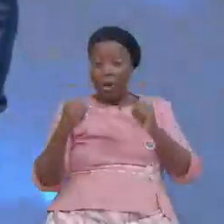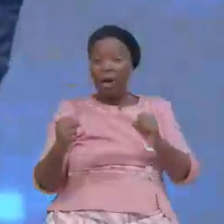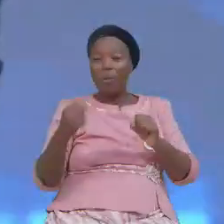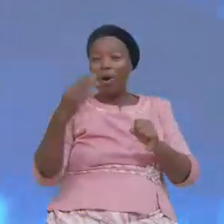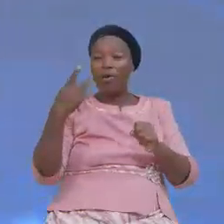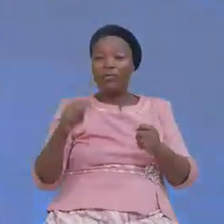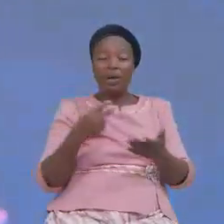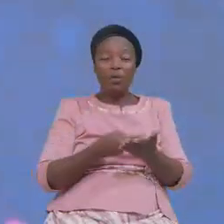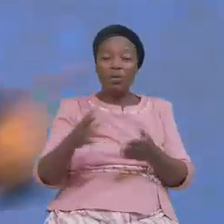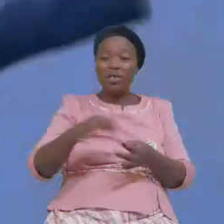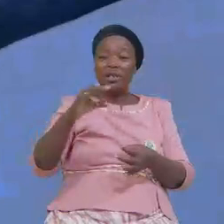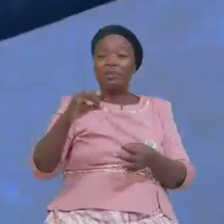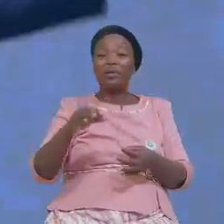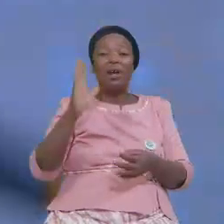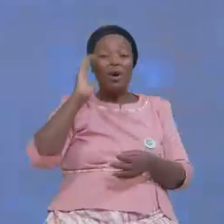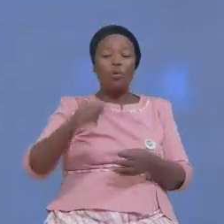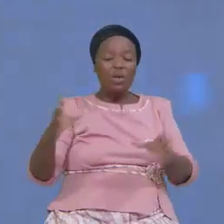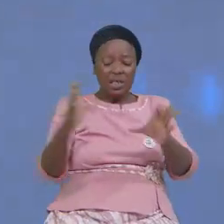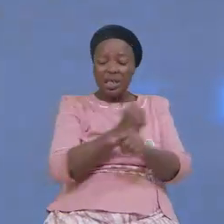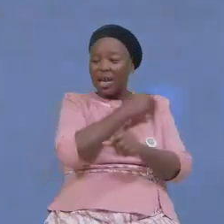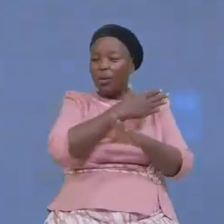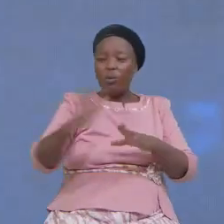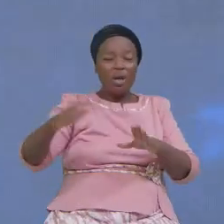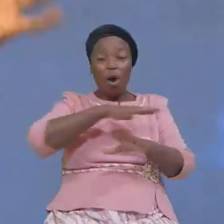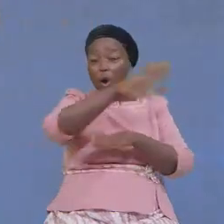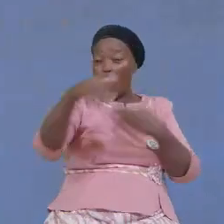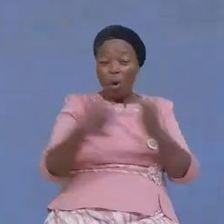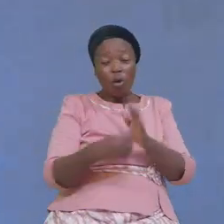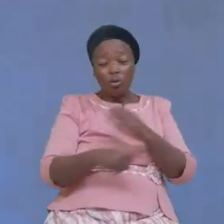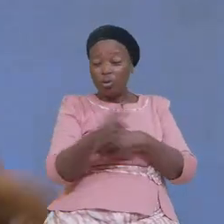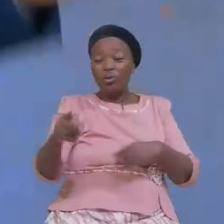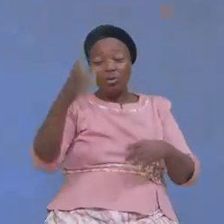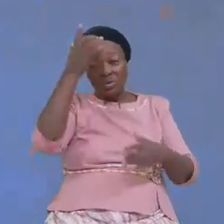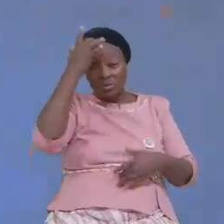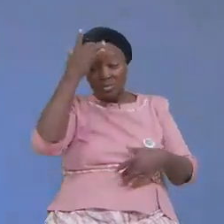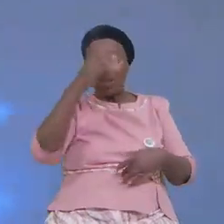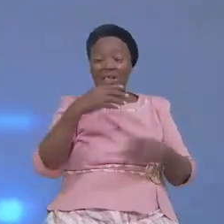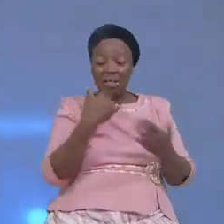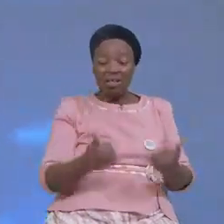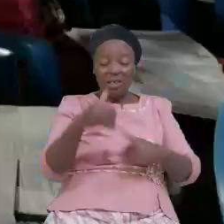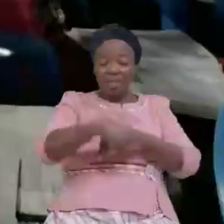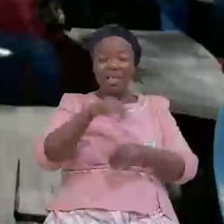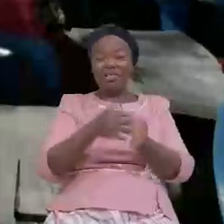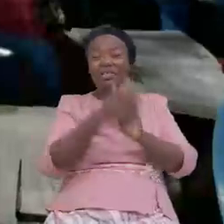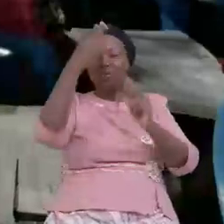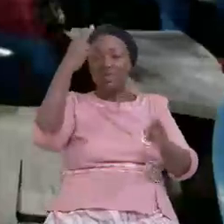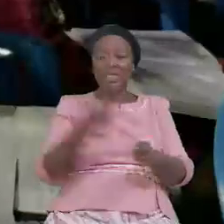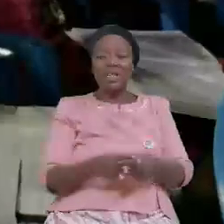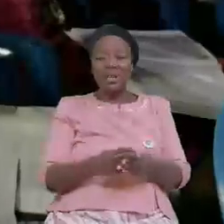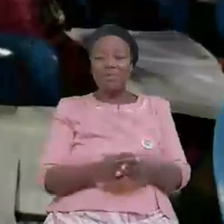Holy Ghost will roll away all those infirmities tonight in Jesus'